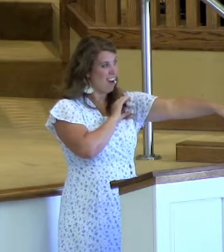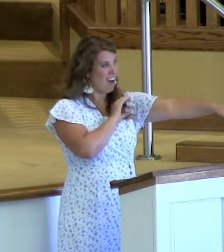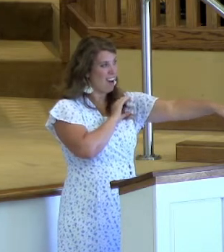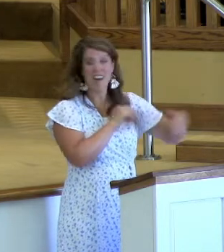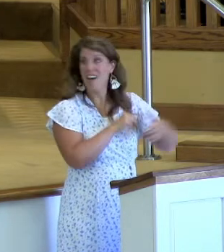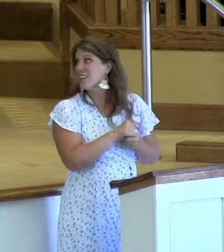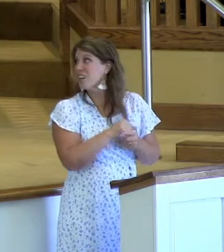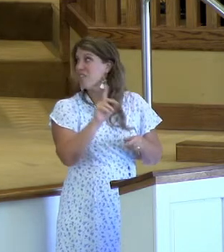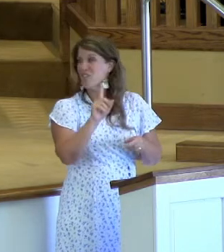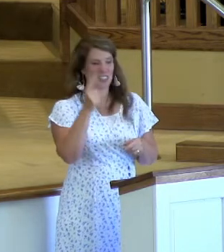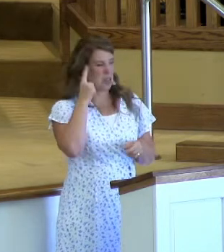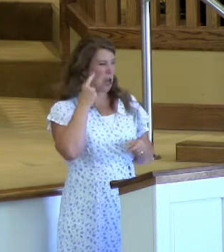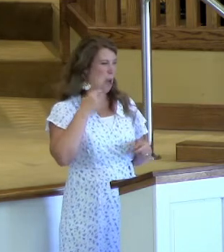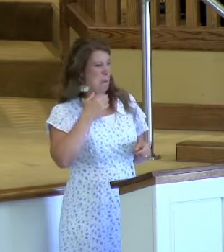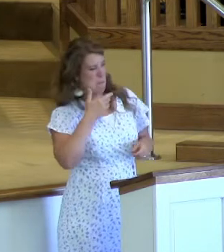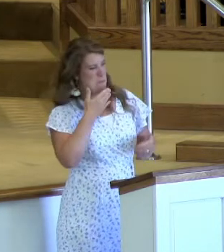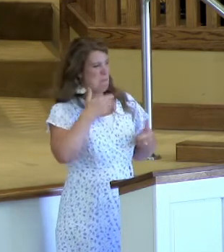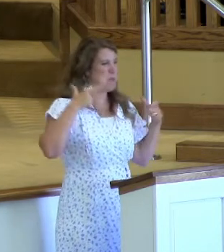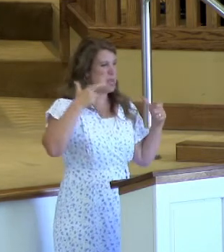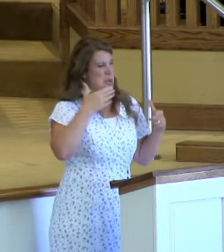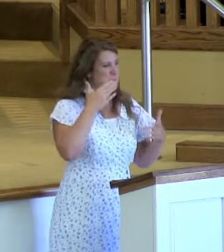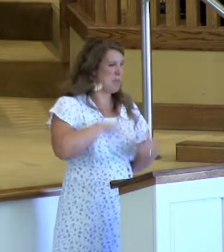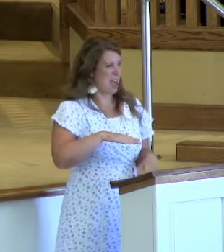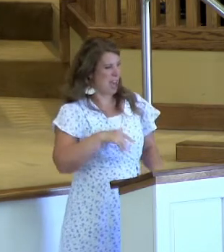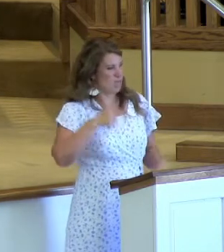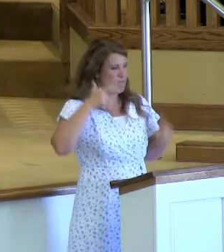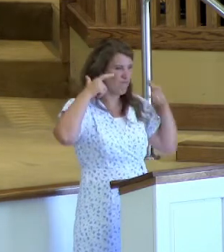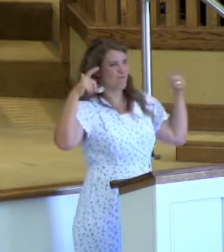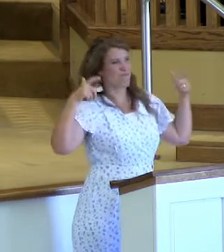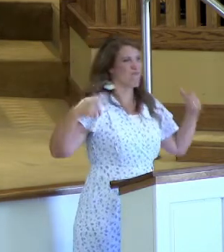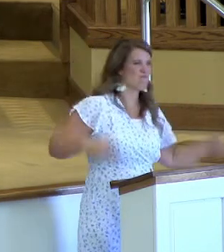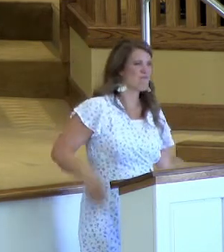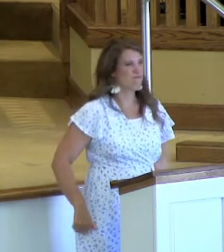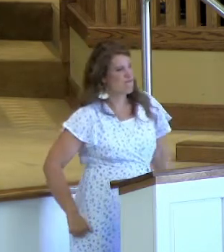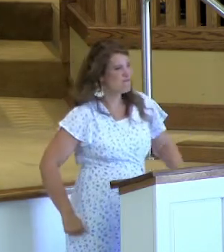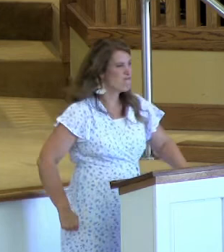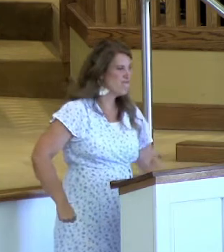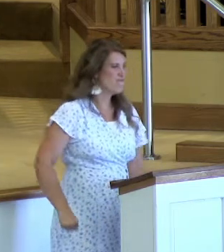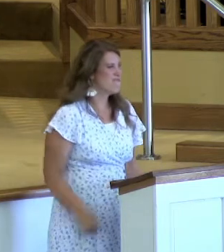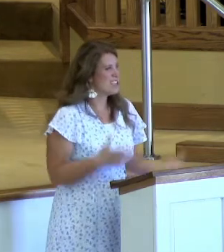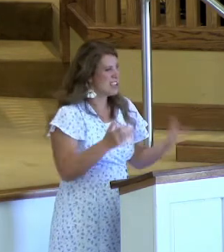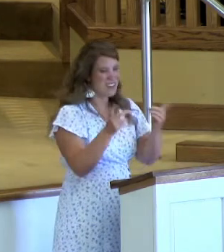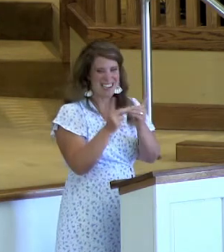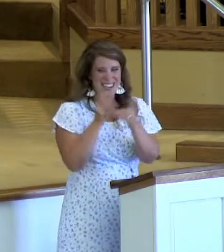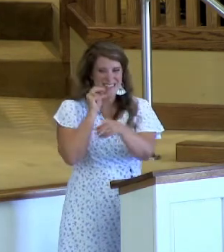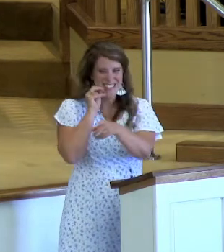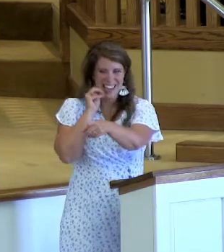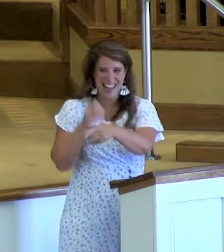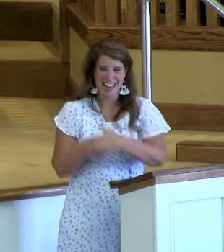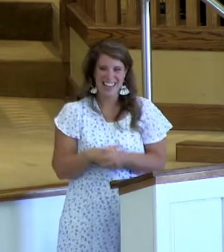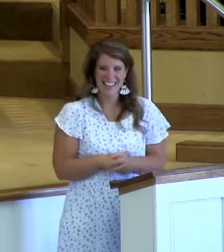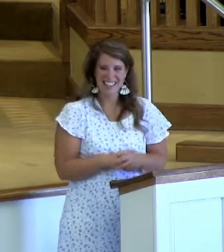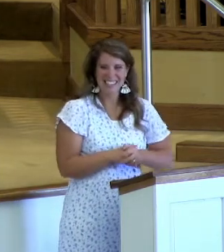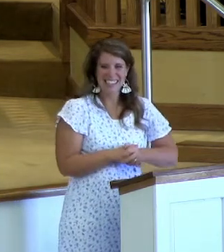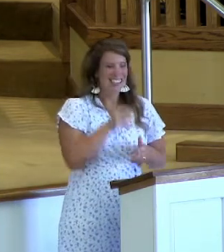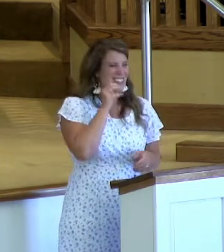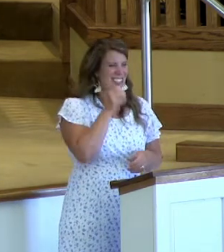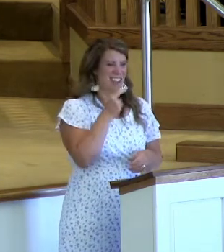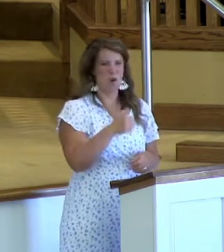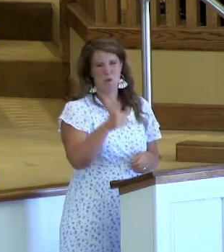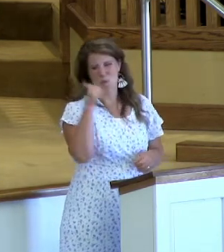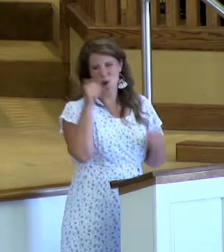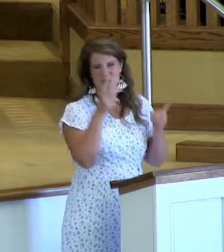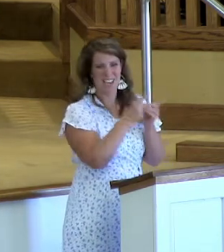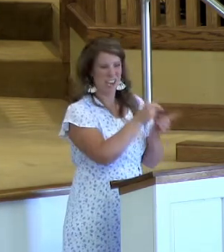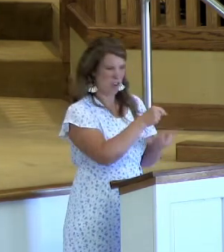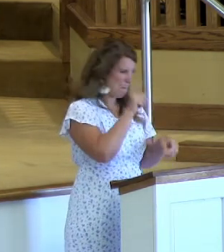Sean, when he first came, thought he was all big and bad. He's kind of one of those big and bad boys, you know. And he wanted to date Michelle. And Michelle said, I won't date you unless